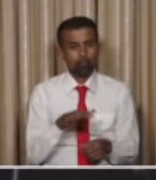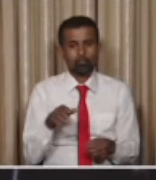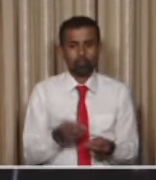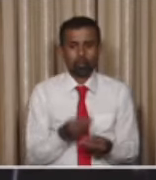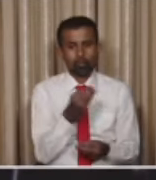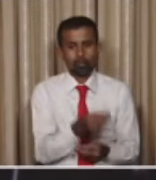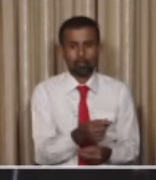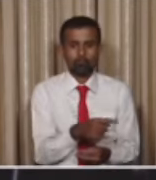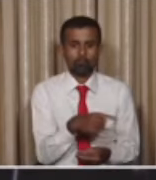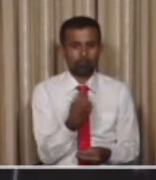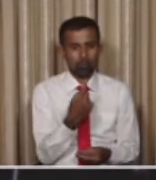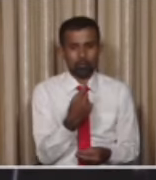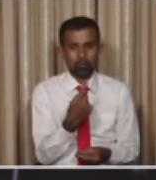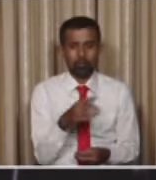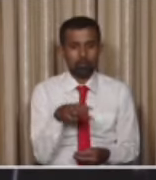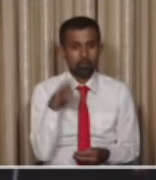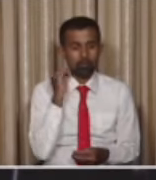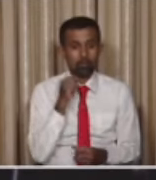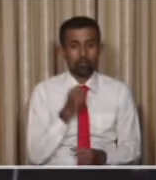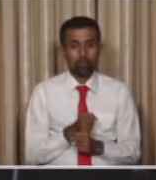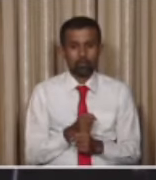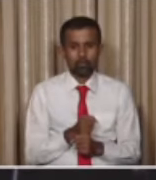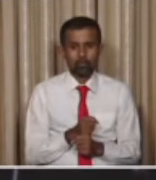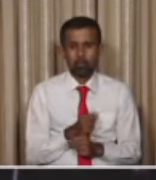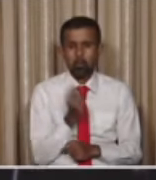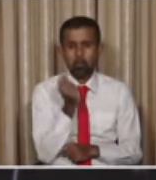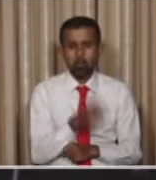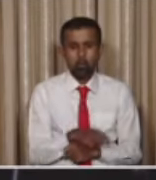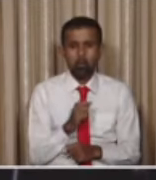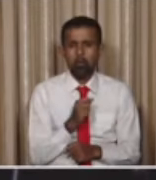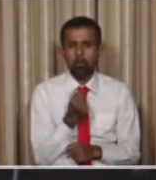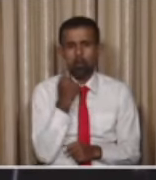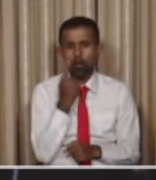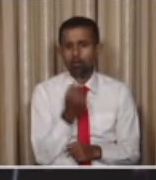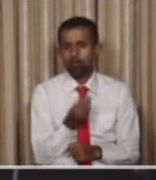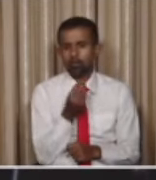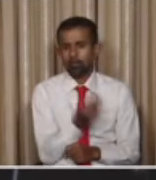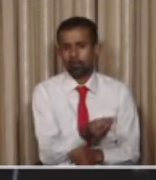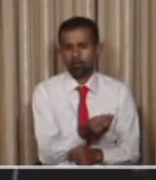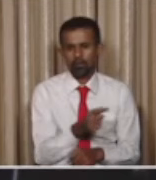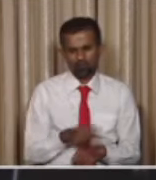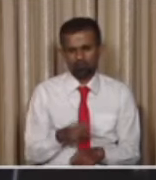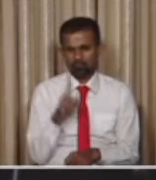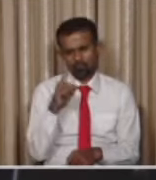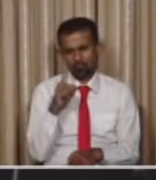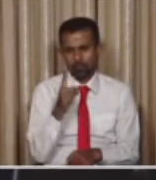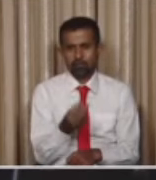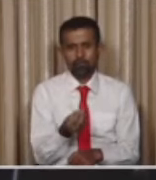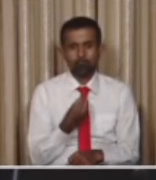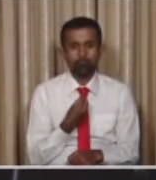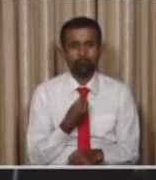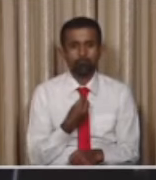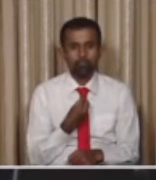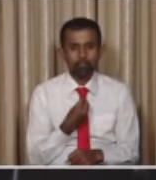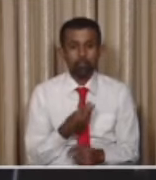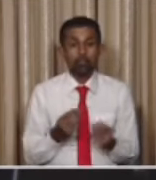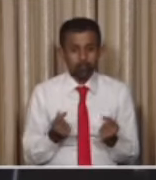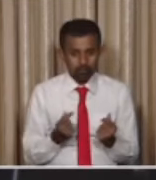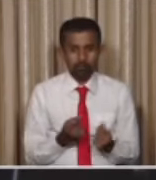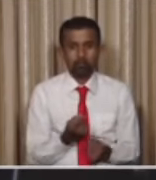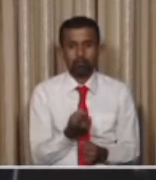for us to go through. Thank you. We have time's up. Can I have one more minute, please? I can give you a few seconds. Eva ke matamai me